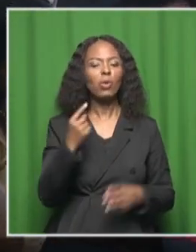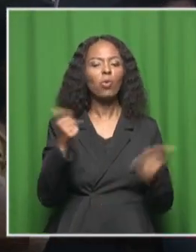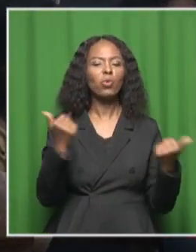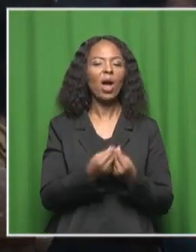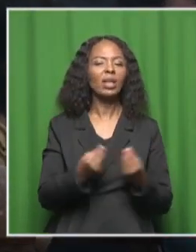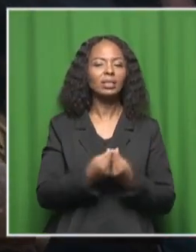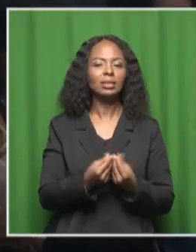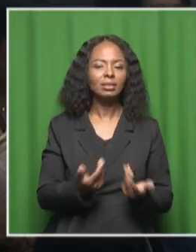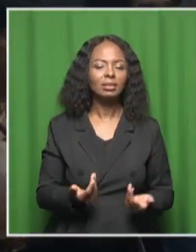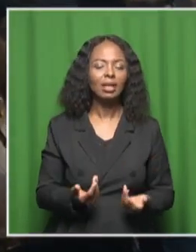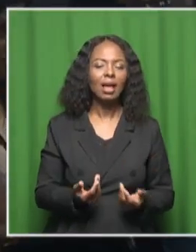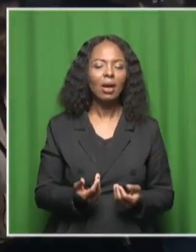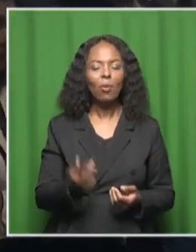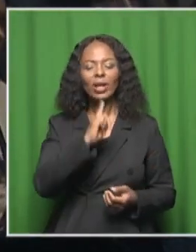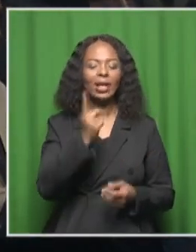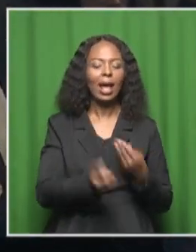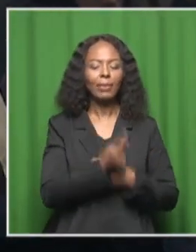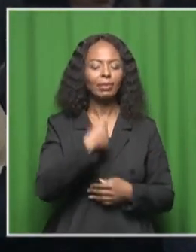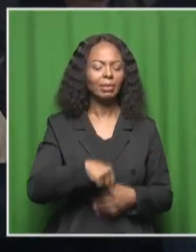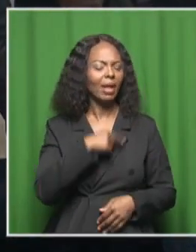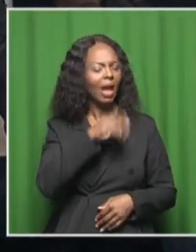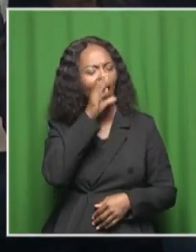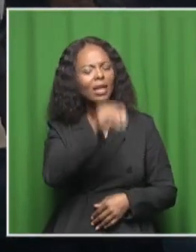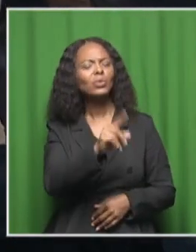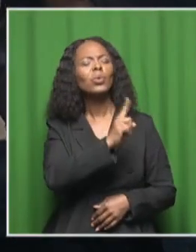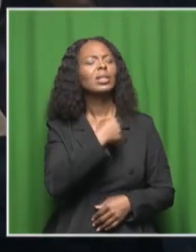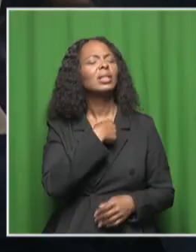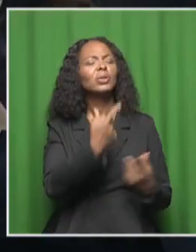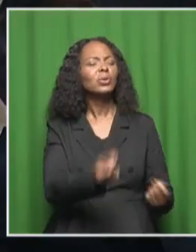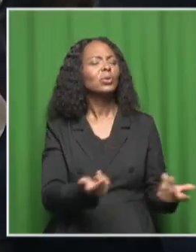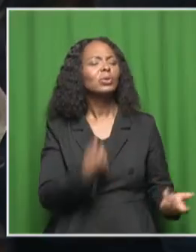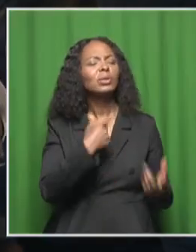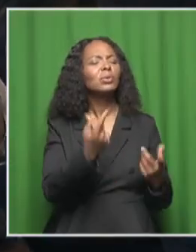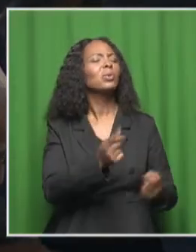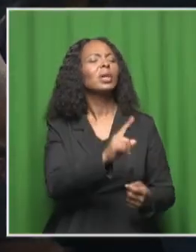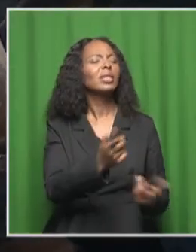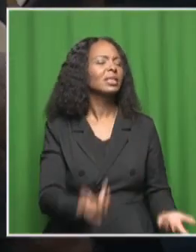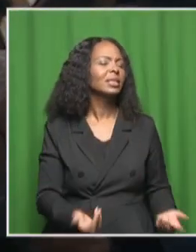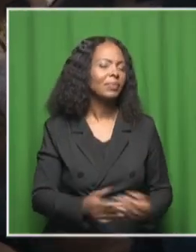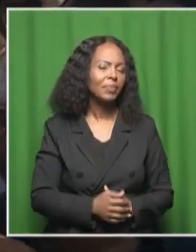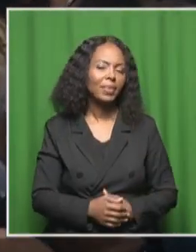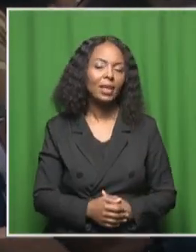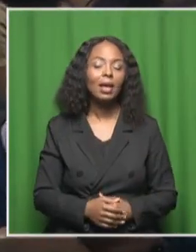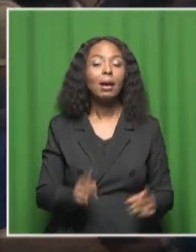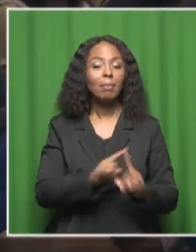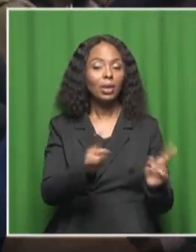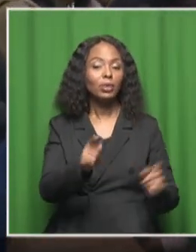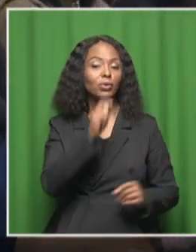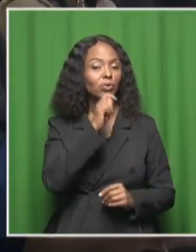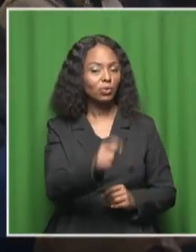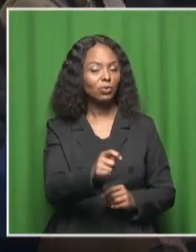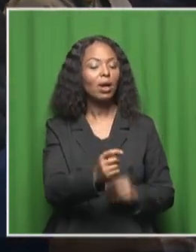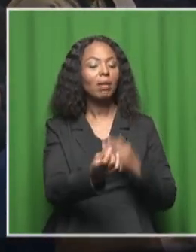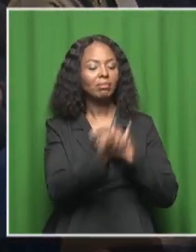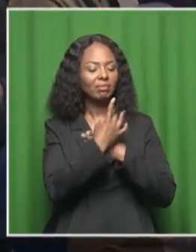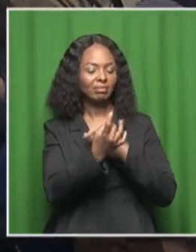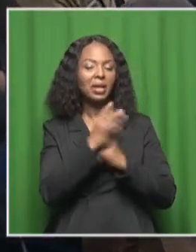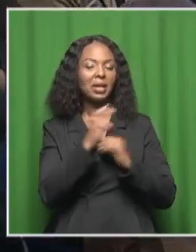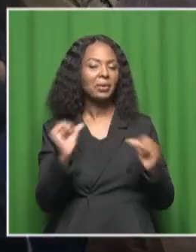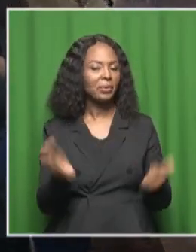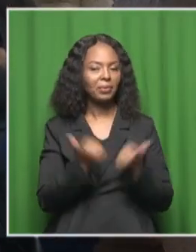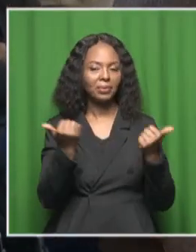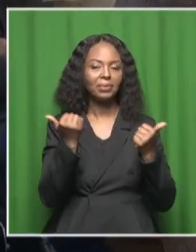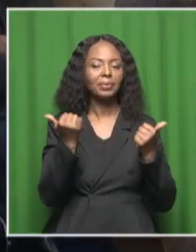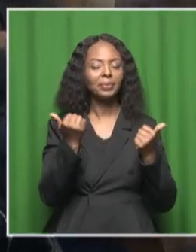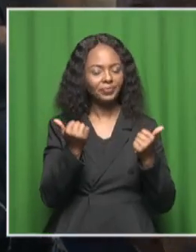did I do? I just raised a different view." But he was, for me, he was there to guide. He raised his views and opinions